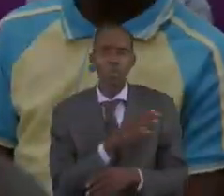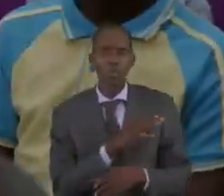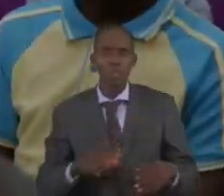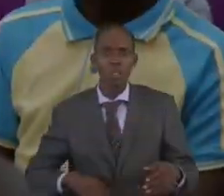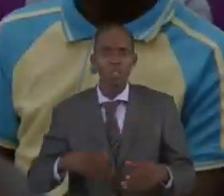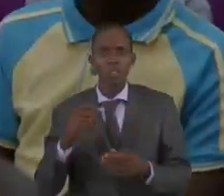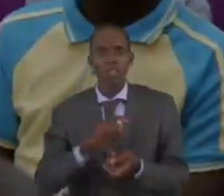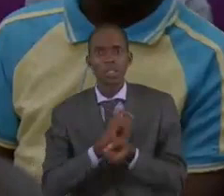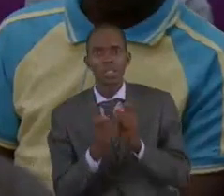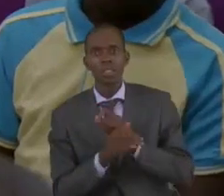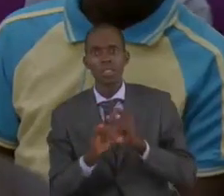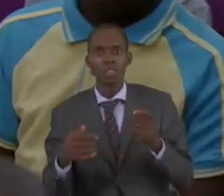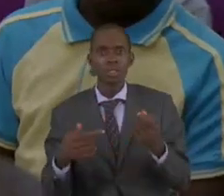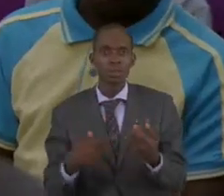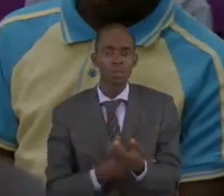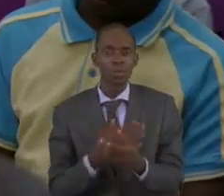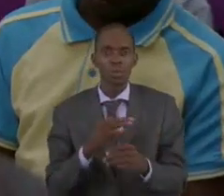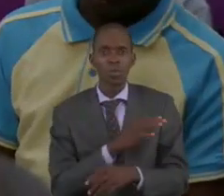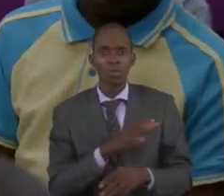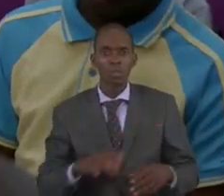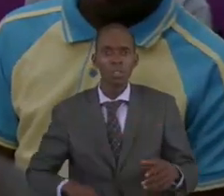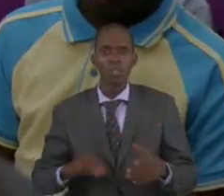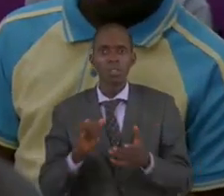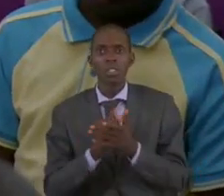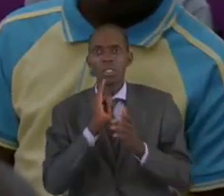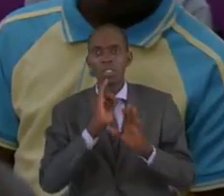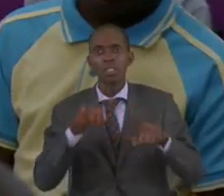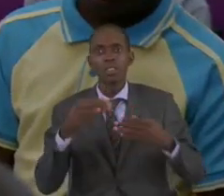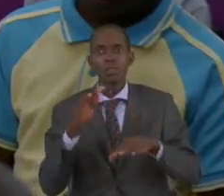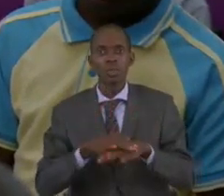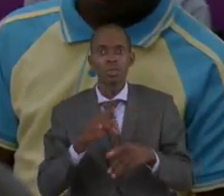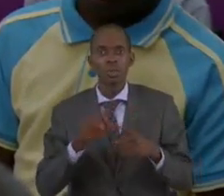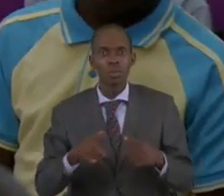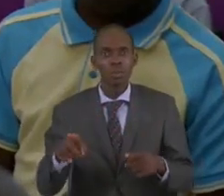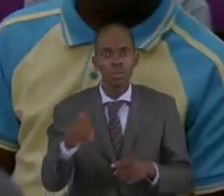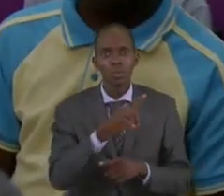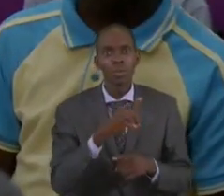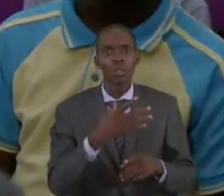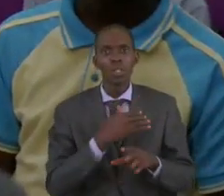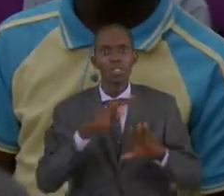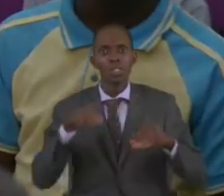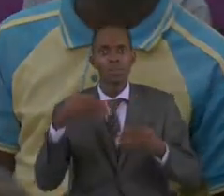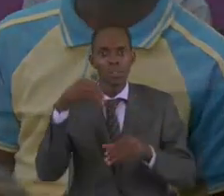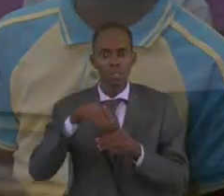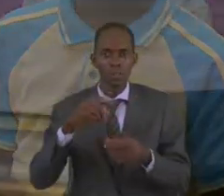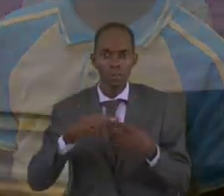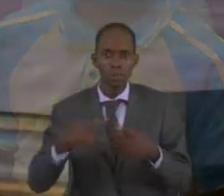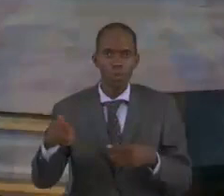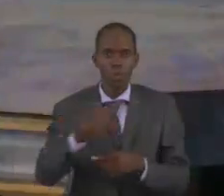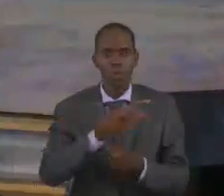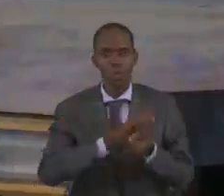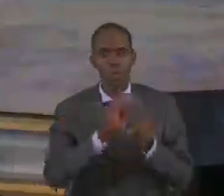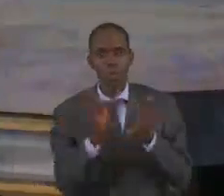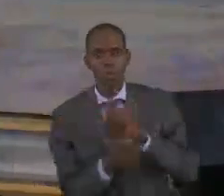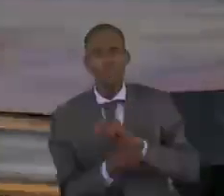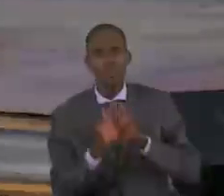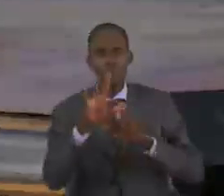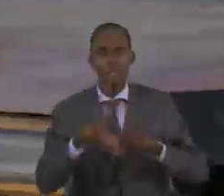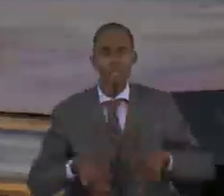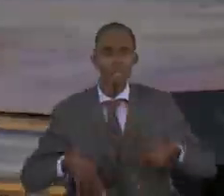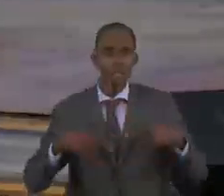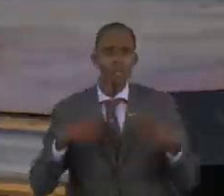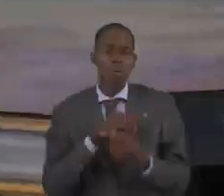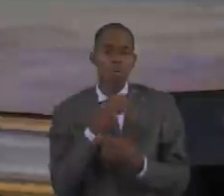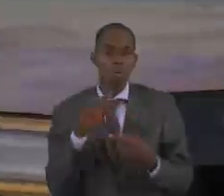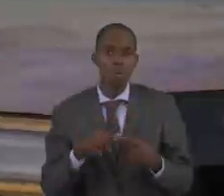transforming gospel of Christ that is given unto you and given into you to transform your life, when